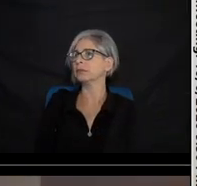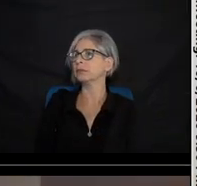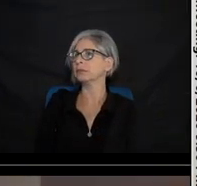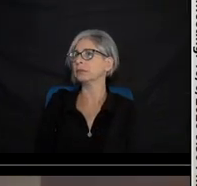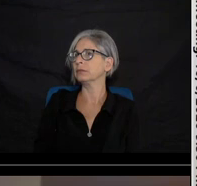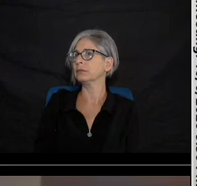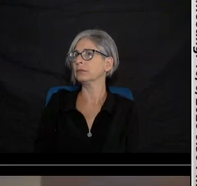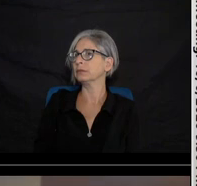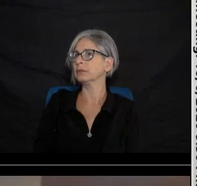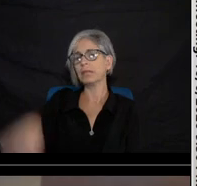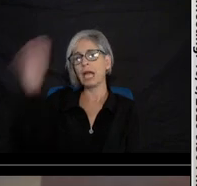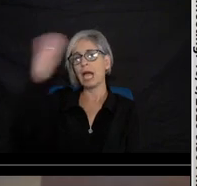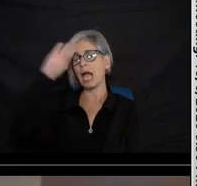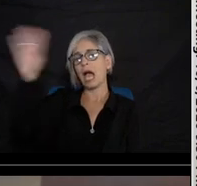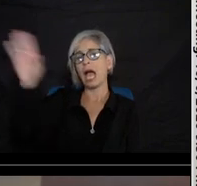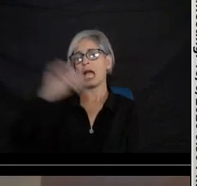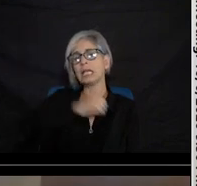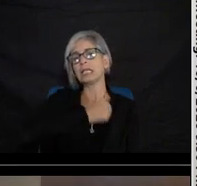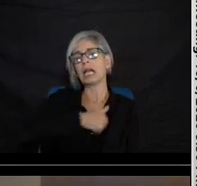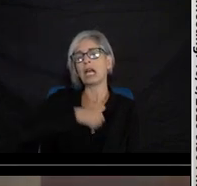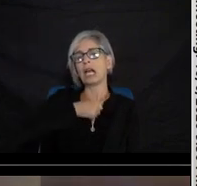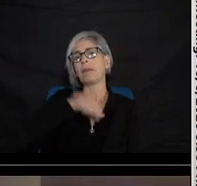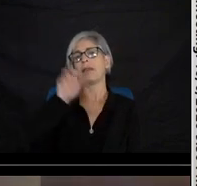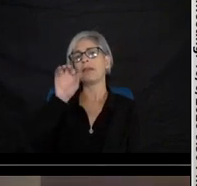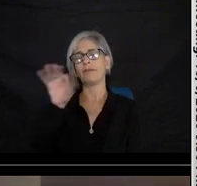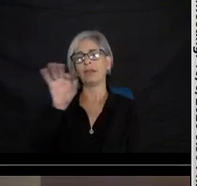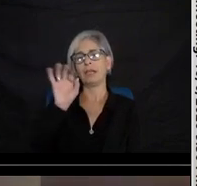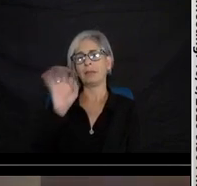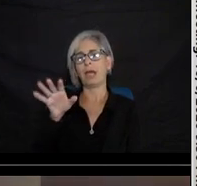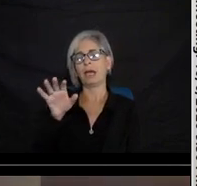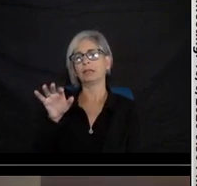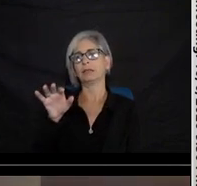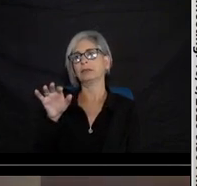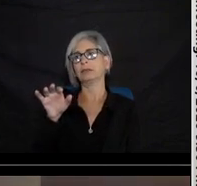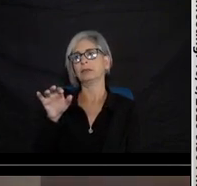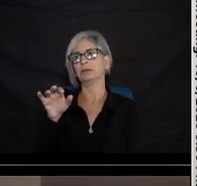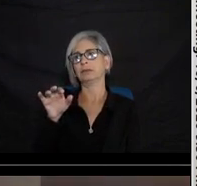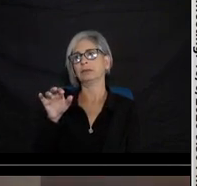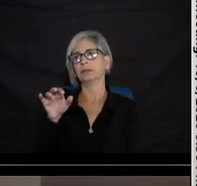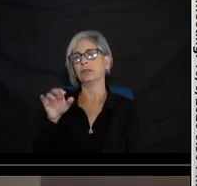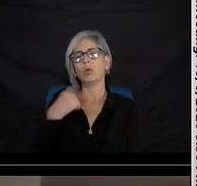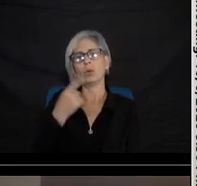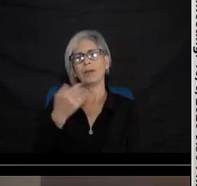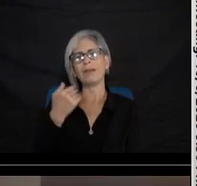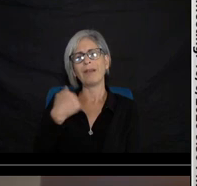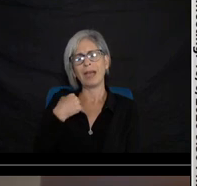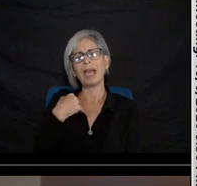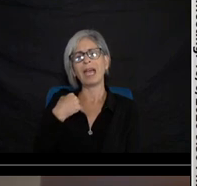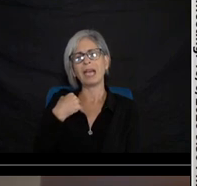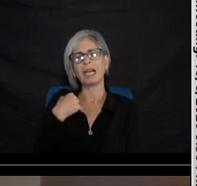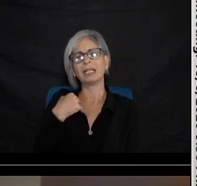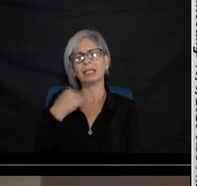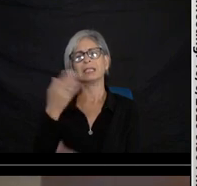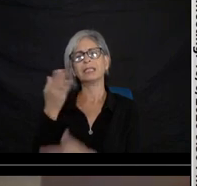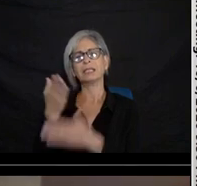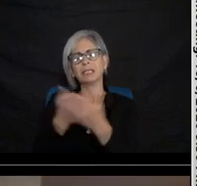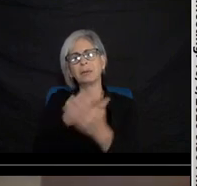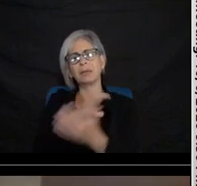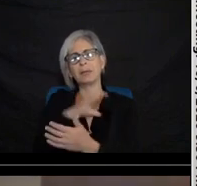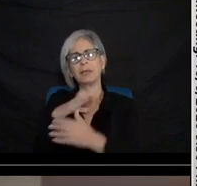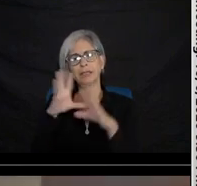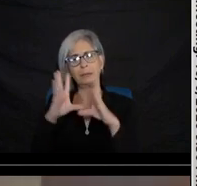Hi. Sorry about the back echo. We had a couple of public city commission